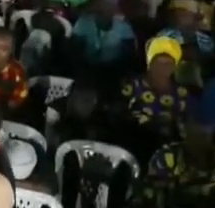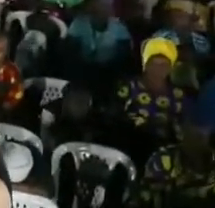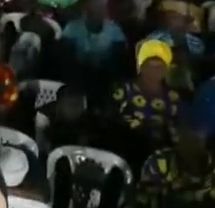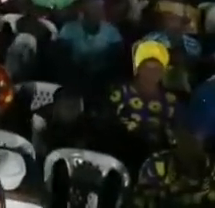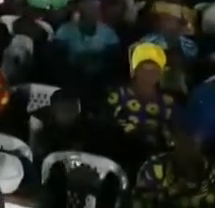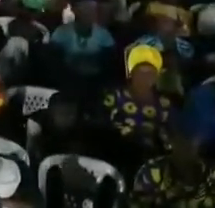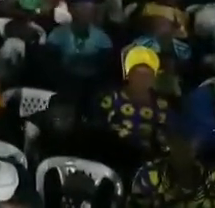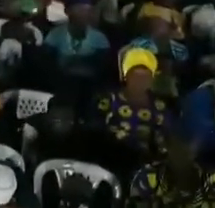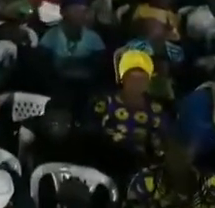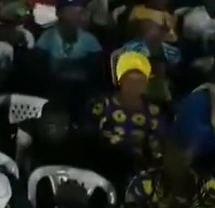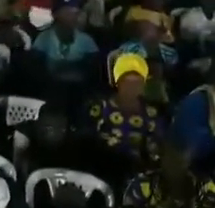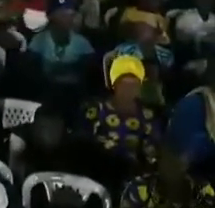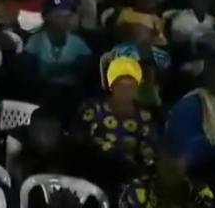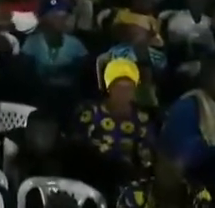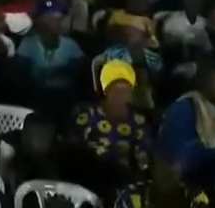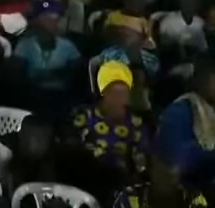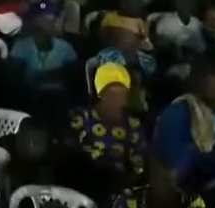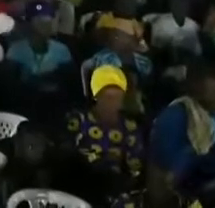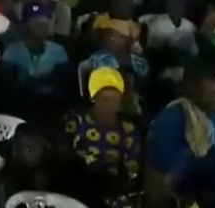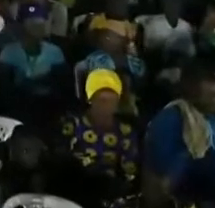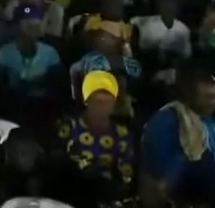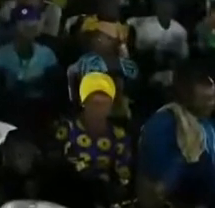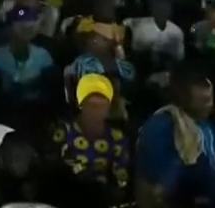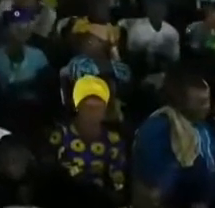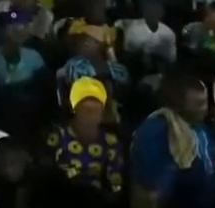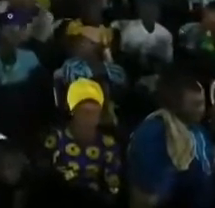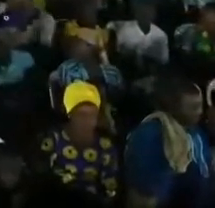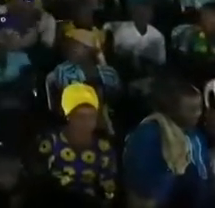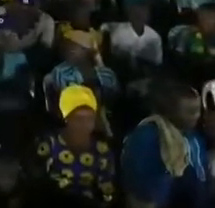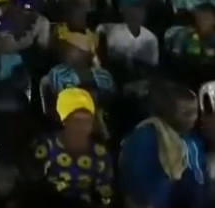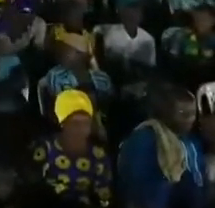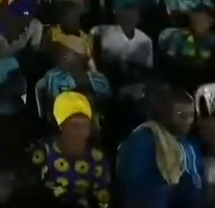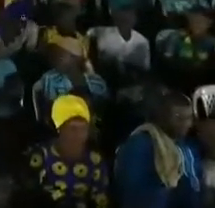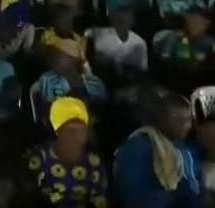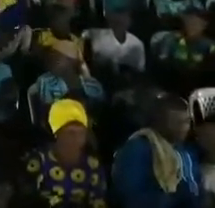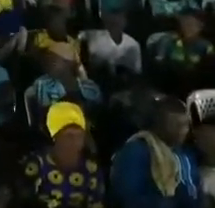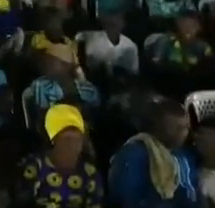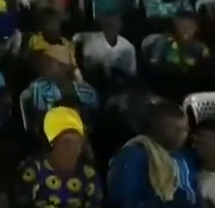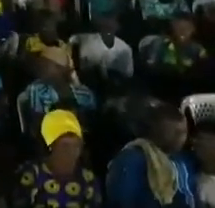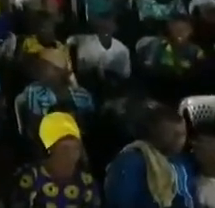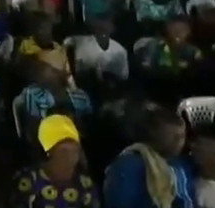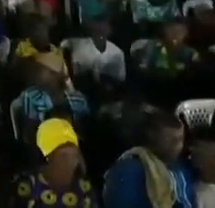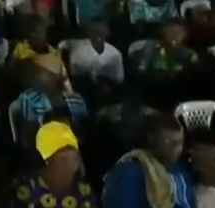Those at the far away, counselors, make sure you reach there.